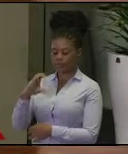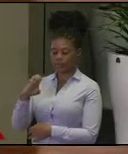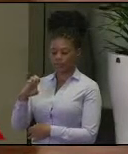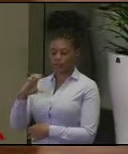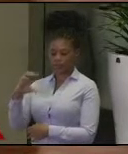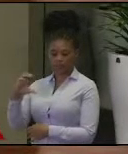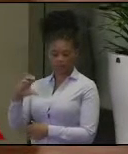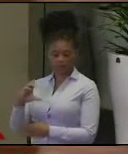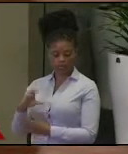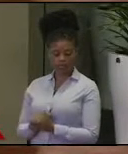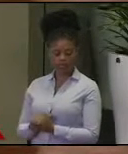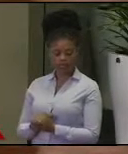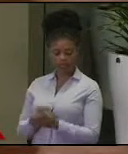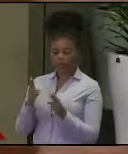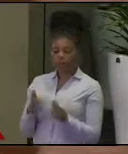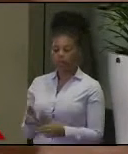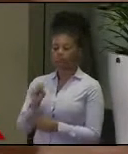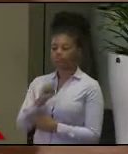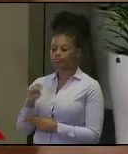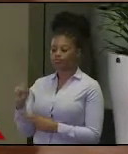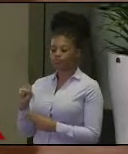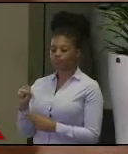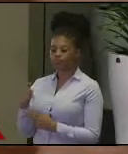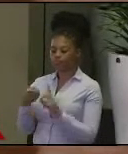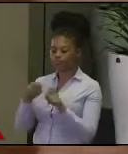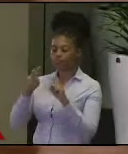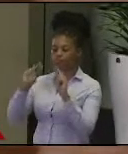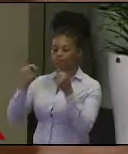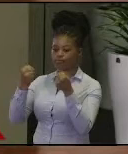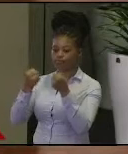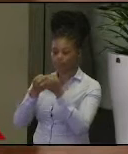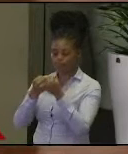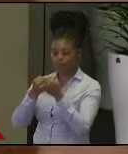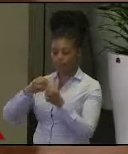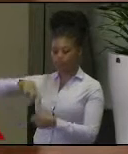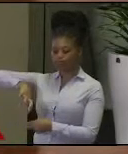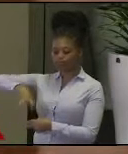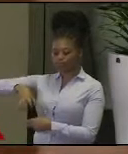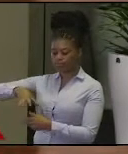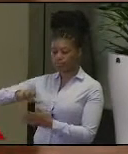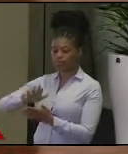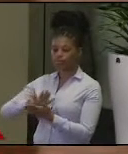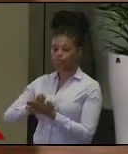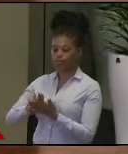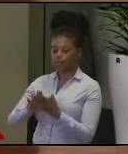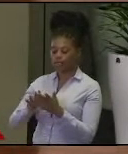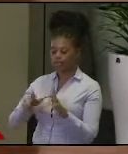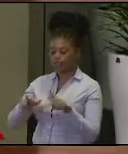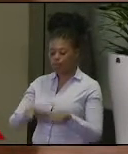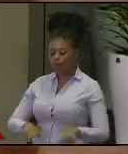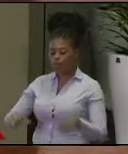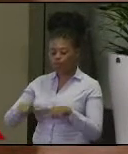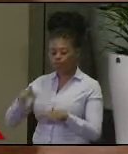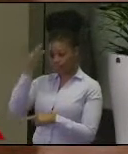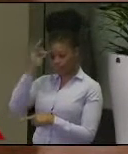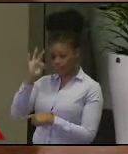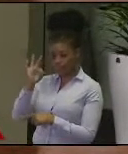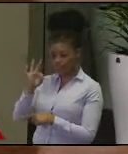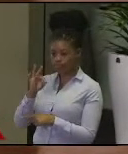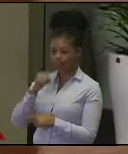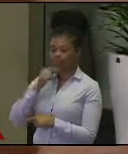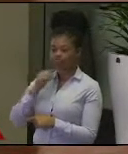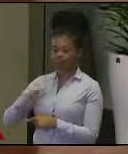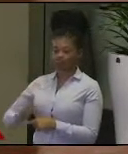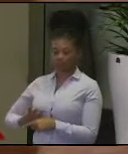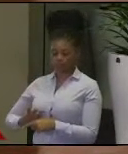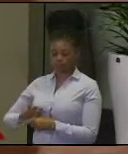Human Settlements representatives from national government, provincial, and local government. Ladies and gentlemen,